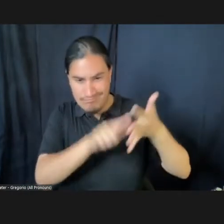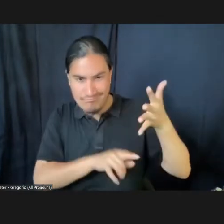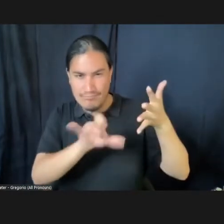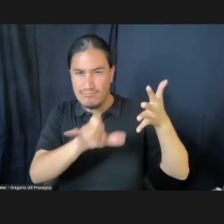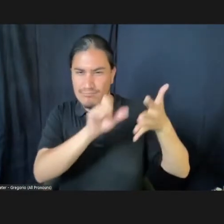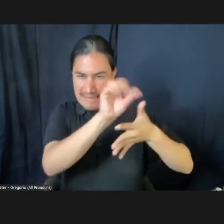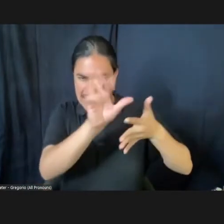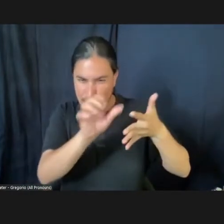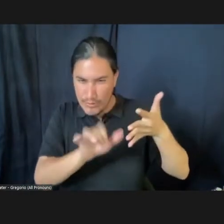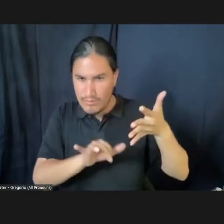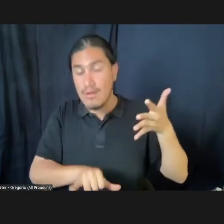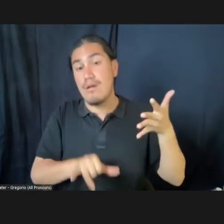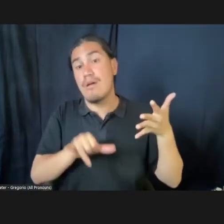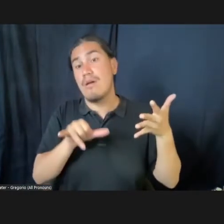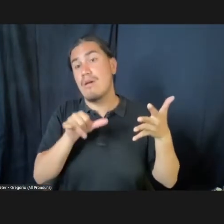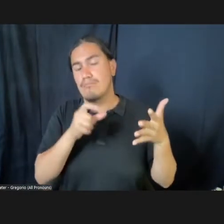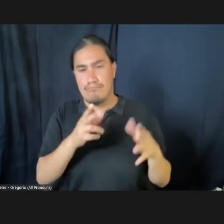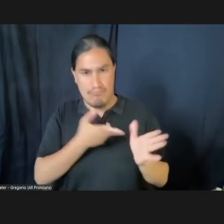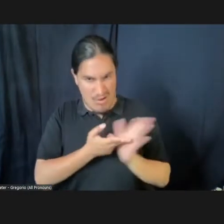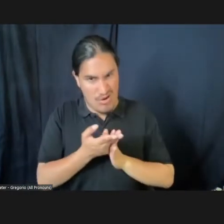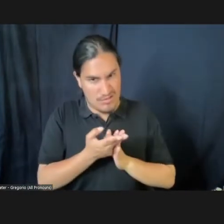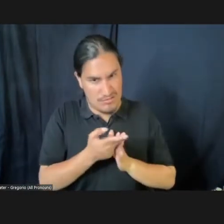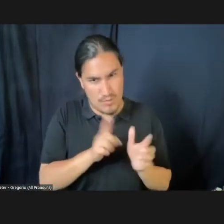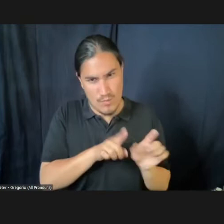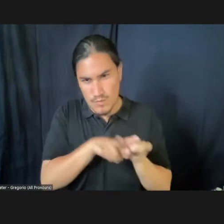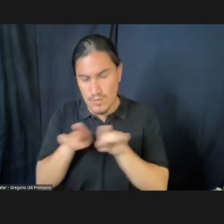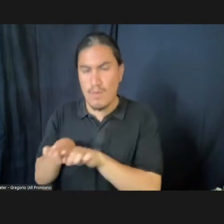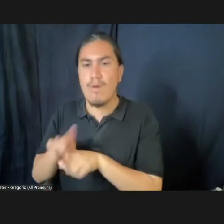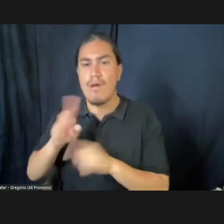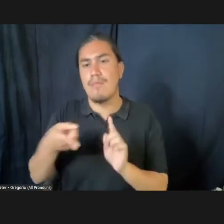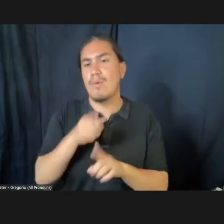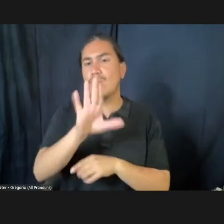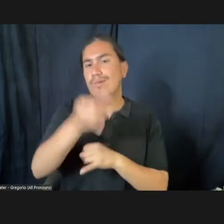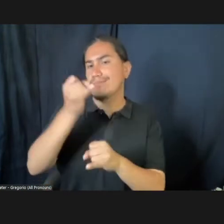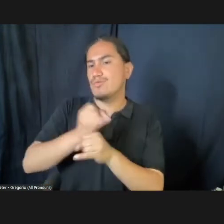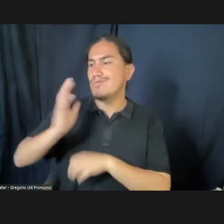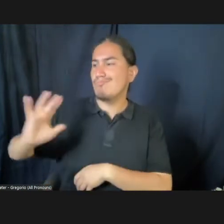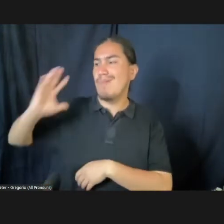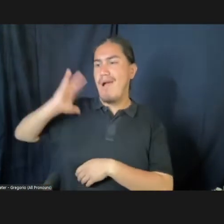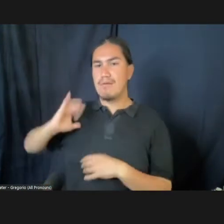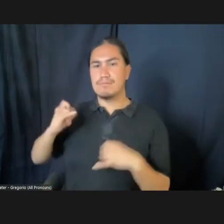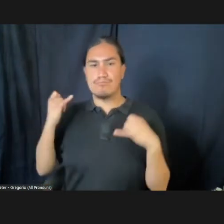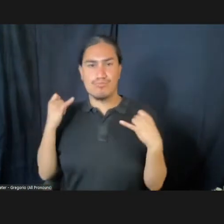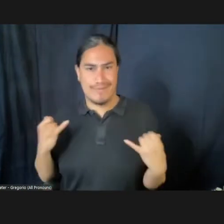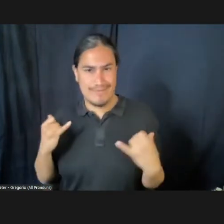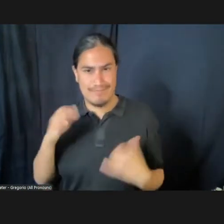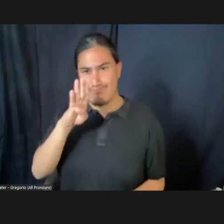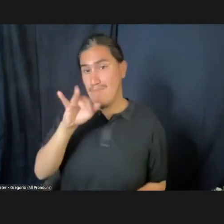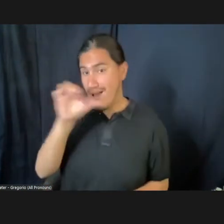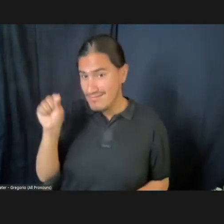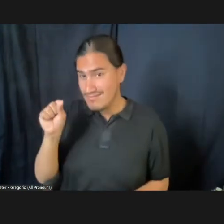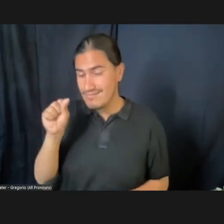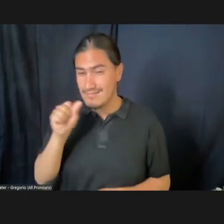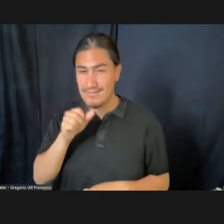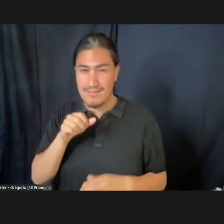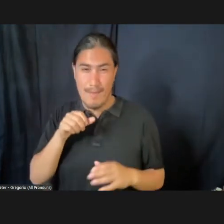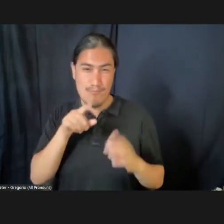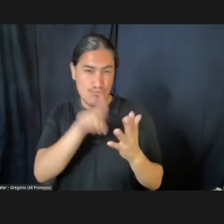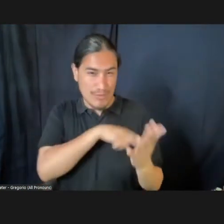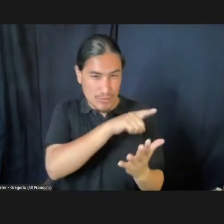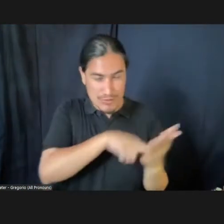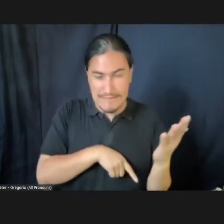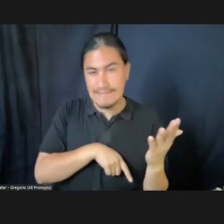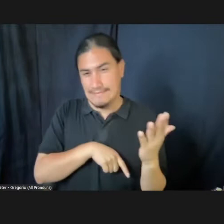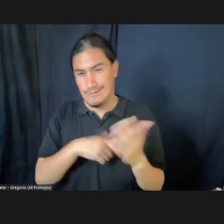work. Be honest about your institution's past and present bias, prejudice, and racist